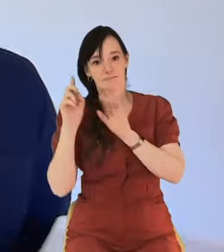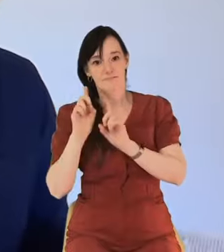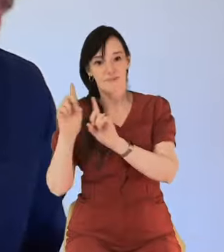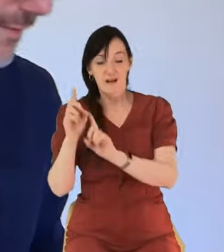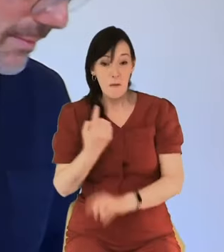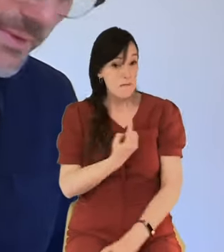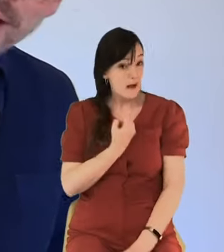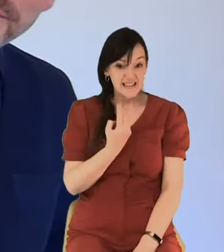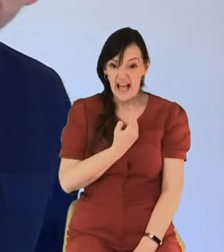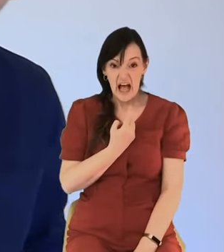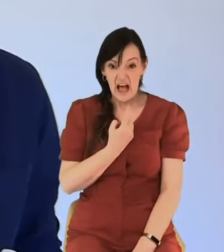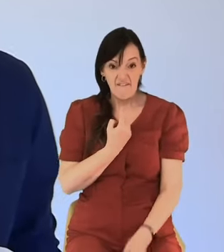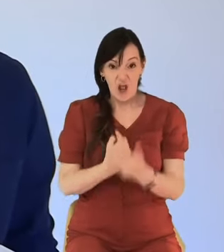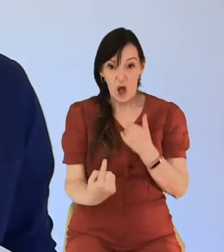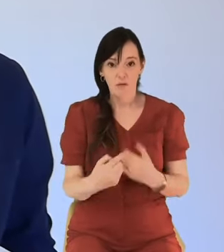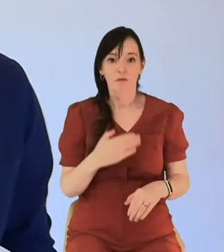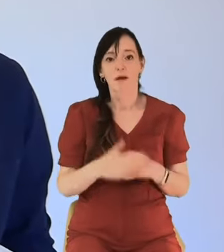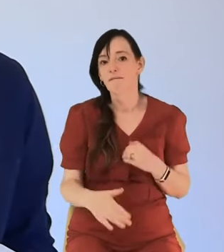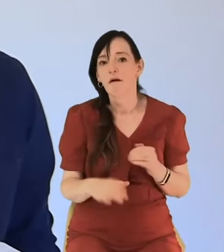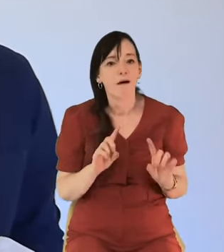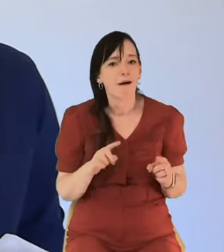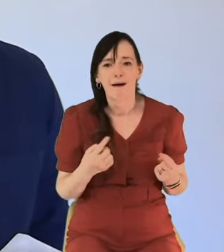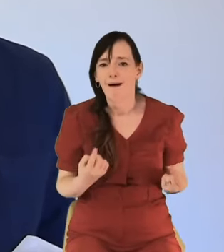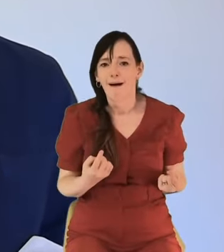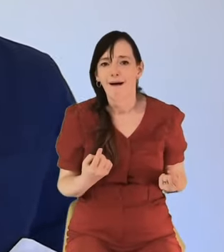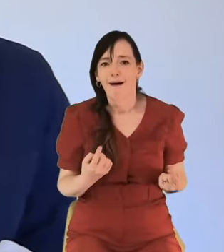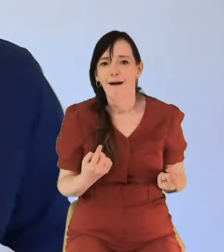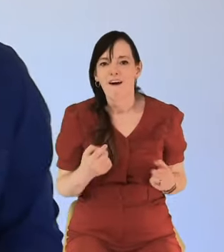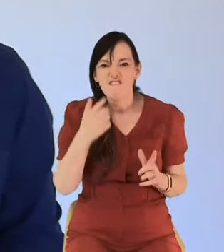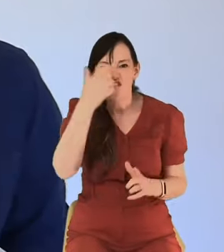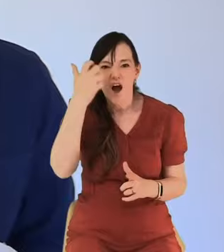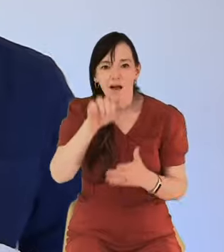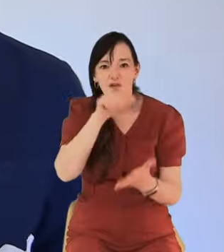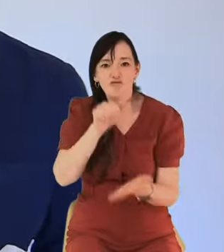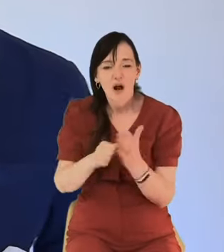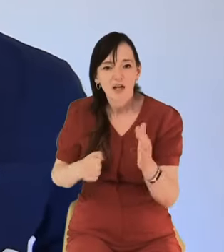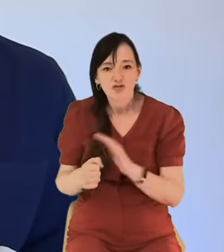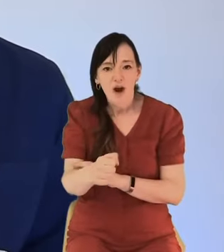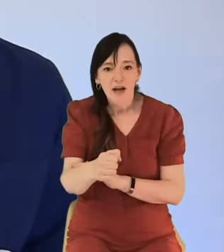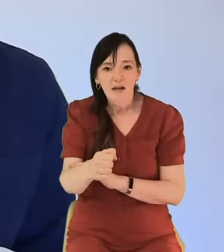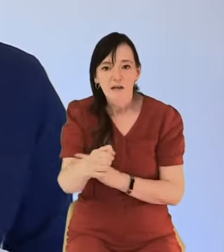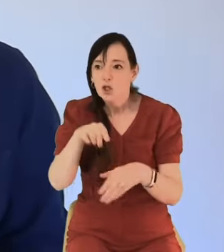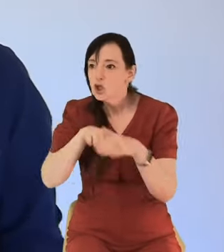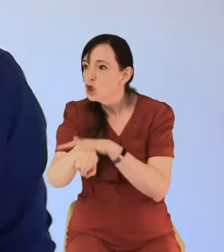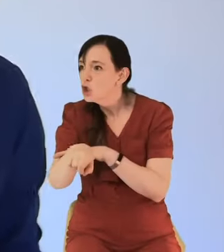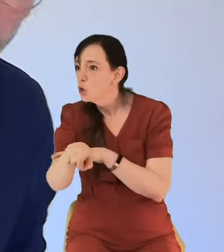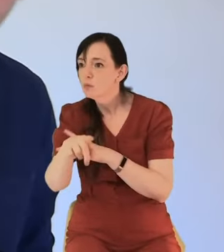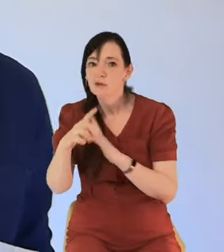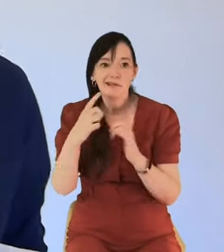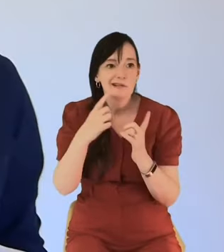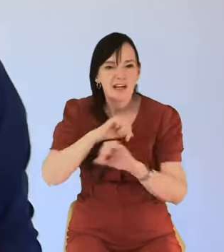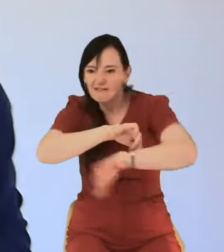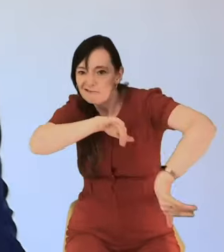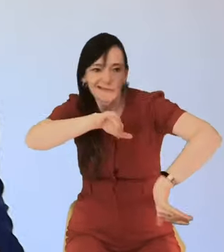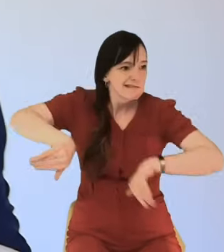By myself, I was never going to make it to Lourdes. I was never going to get on the right train and find my way around the tube and push my